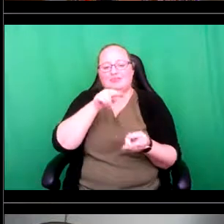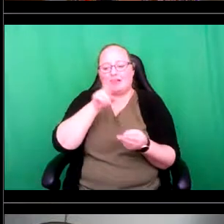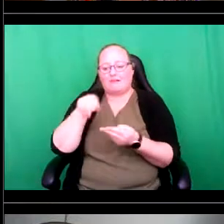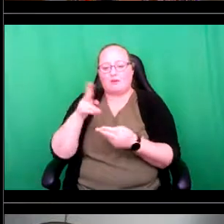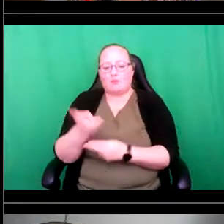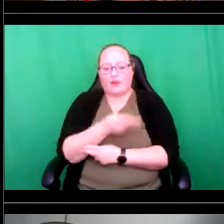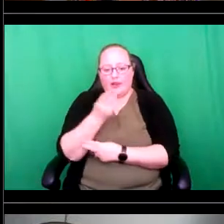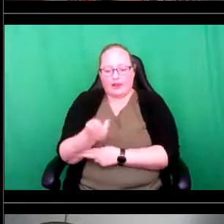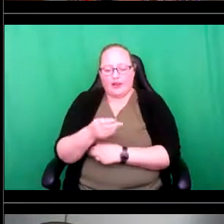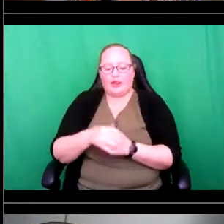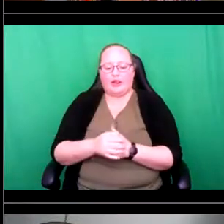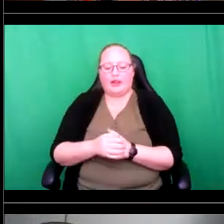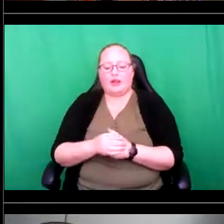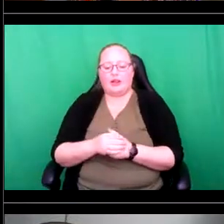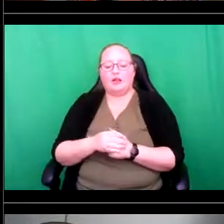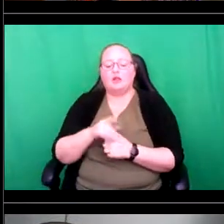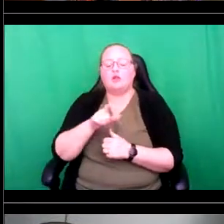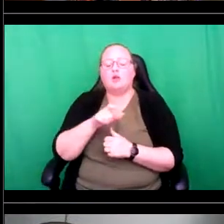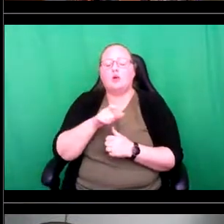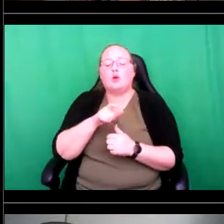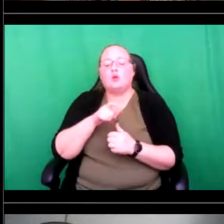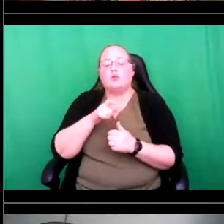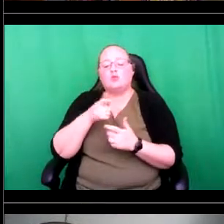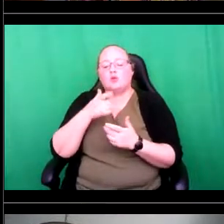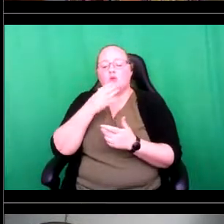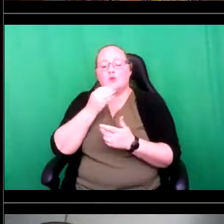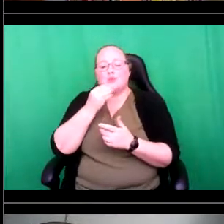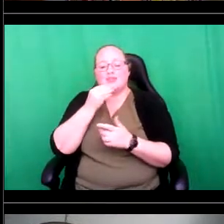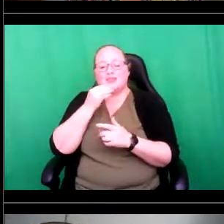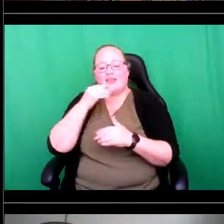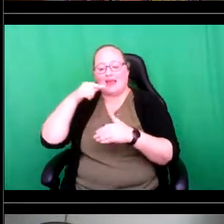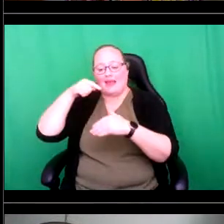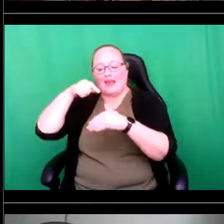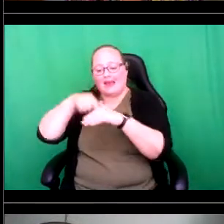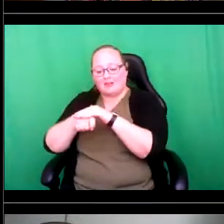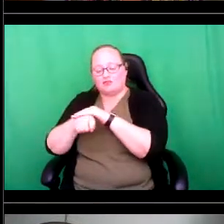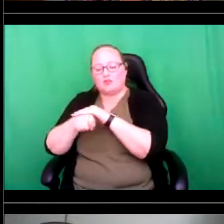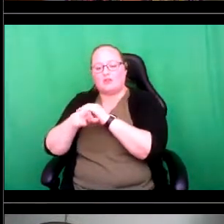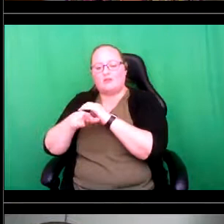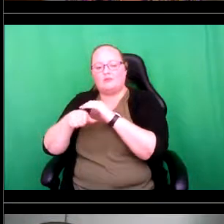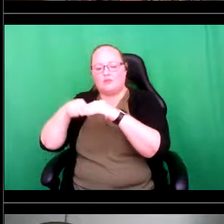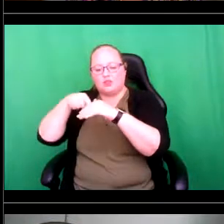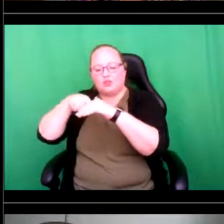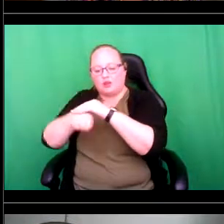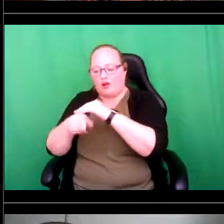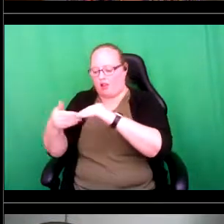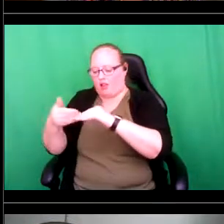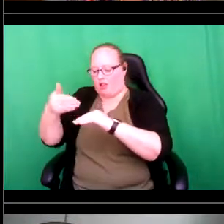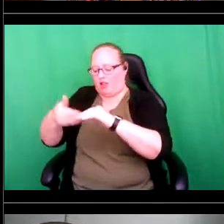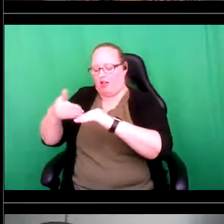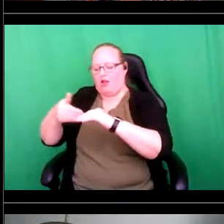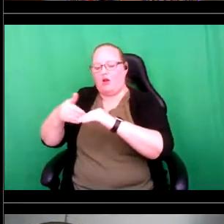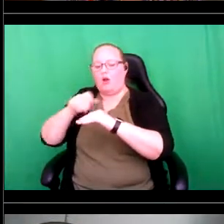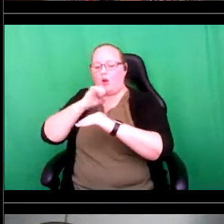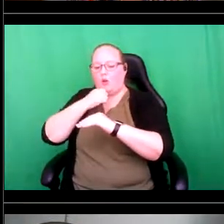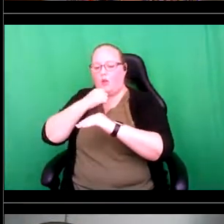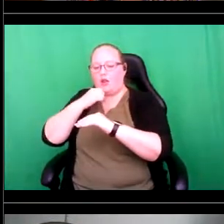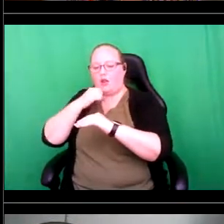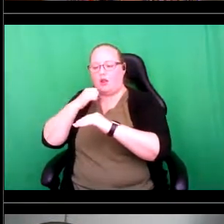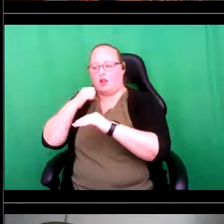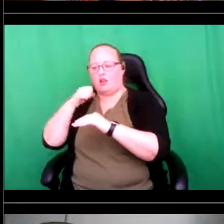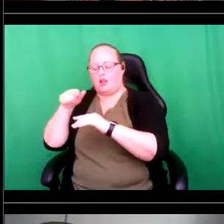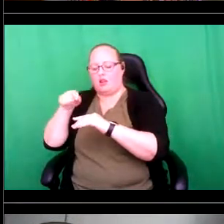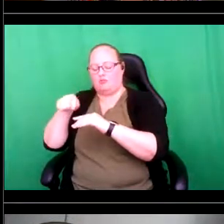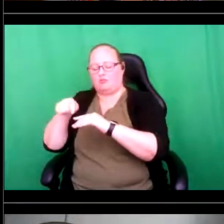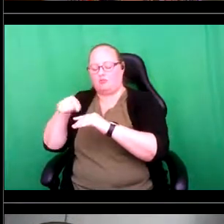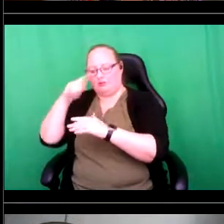crossing entrance is located. The entrance being the tunnel entrance or the start of the bridge in Dartford's case. However, the